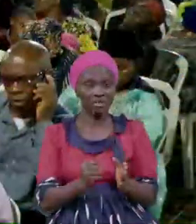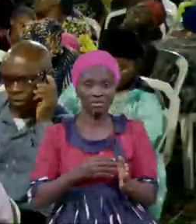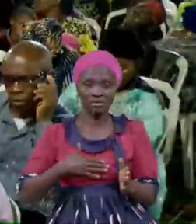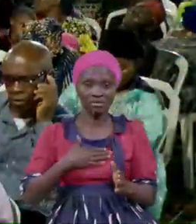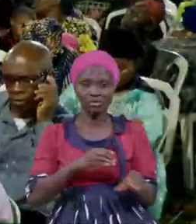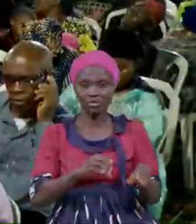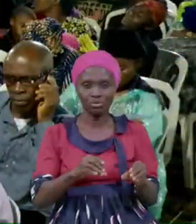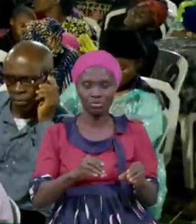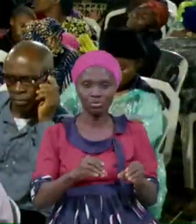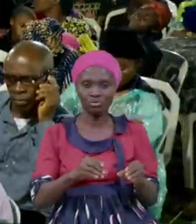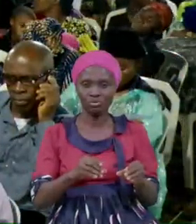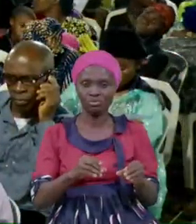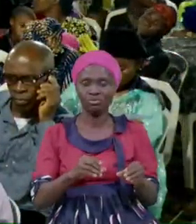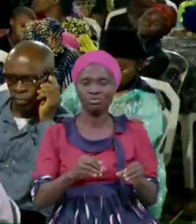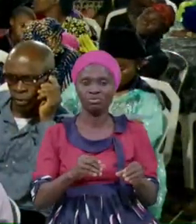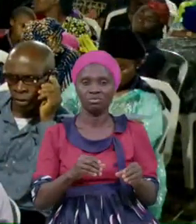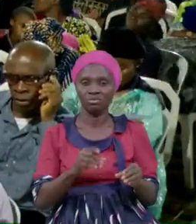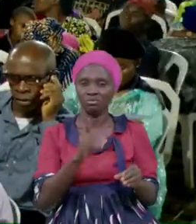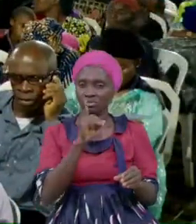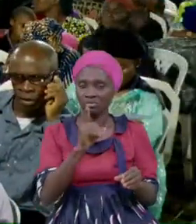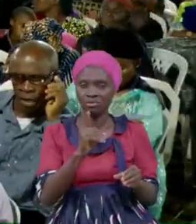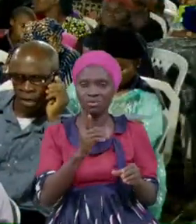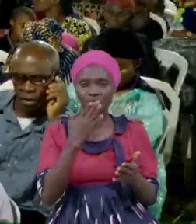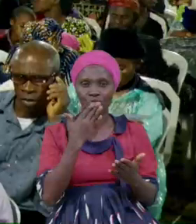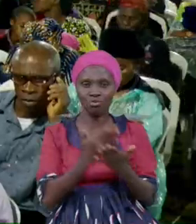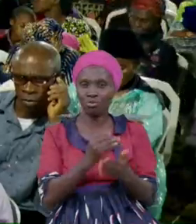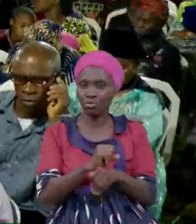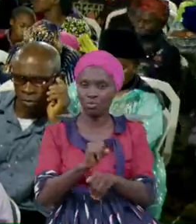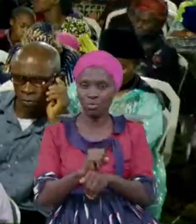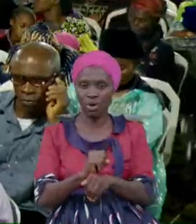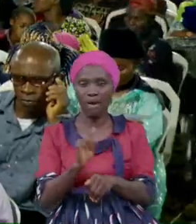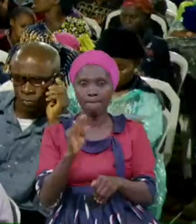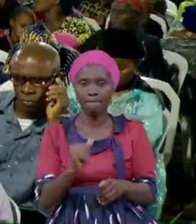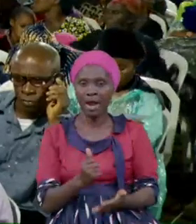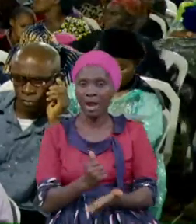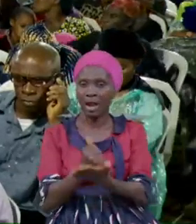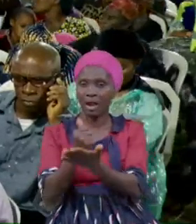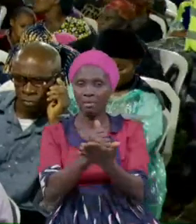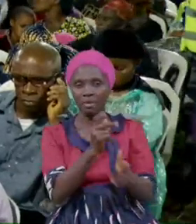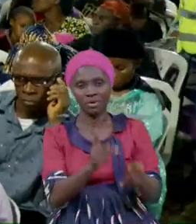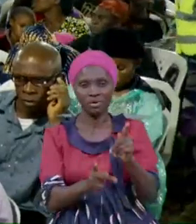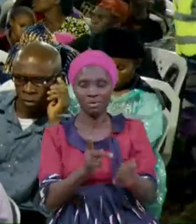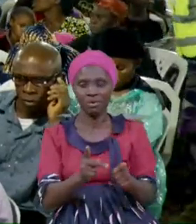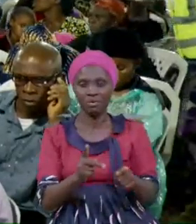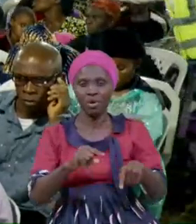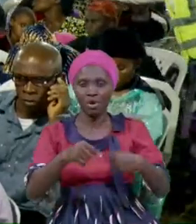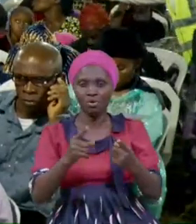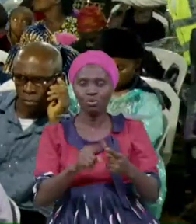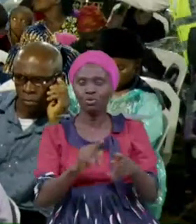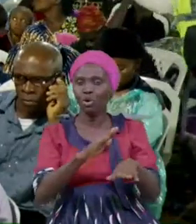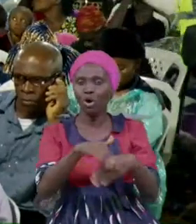tonight. Get to all the places, including the streets,